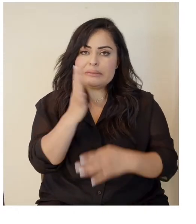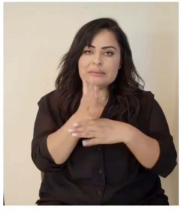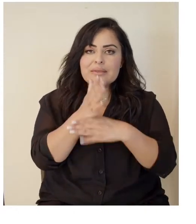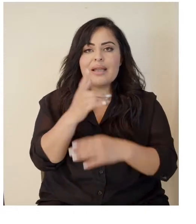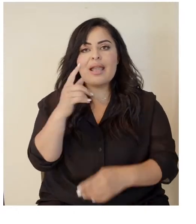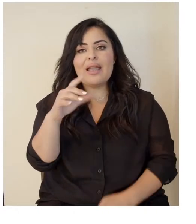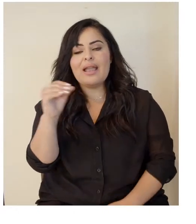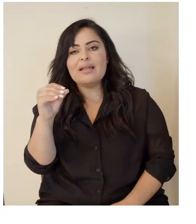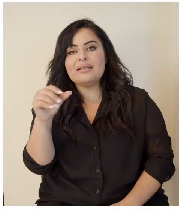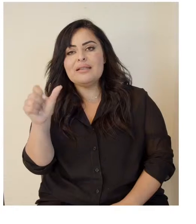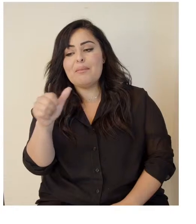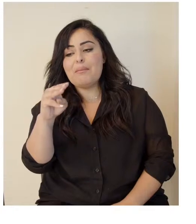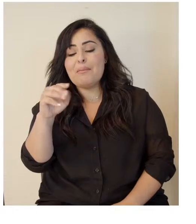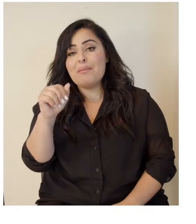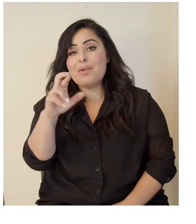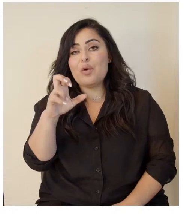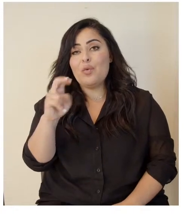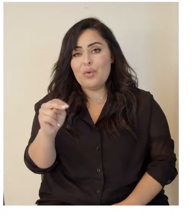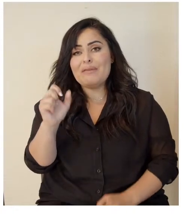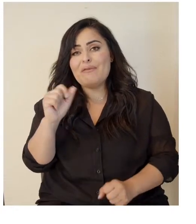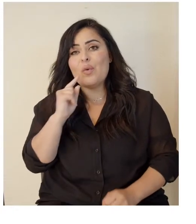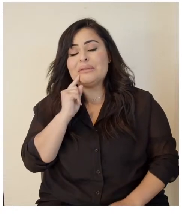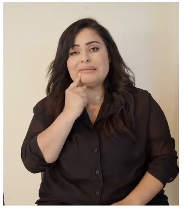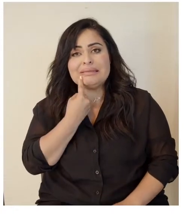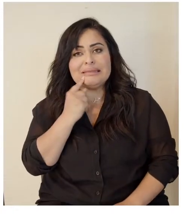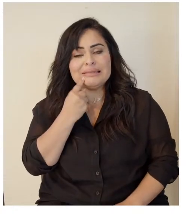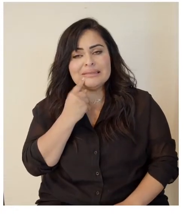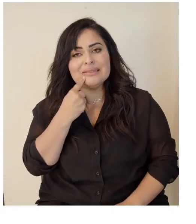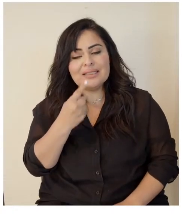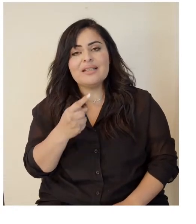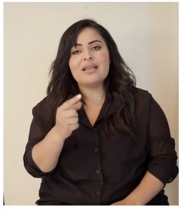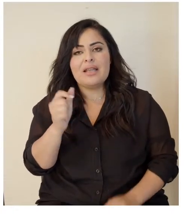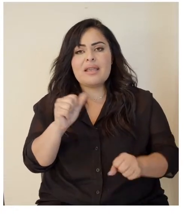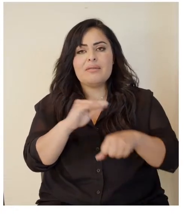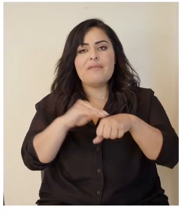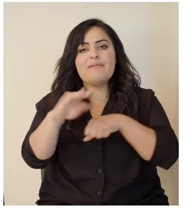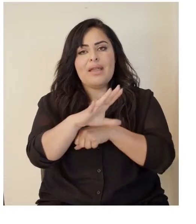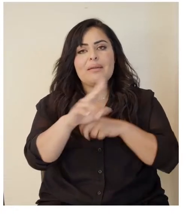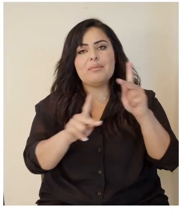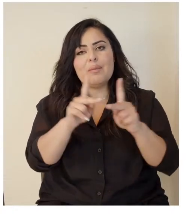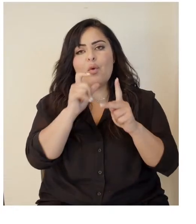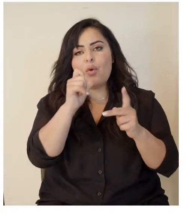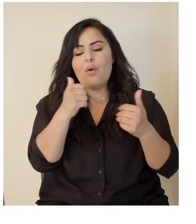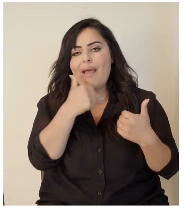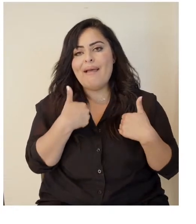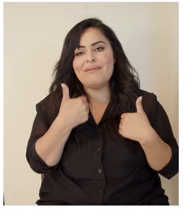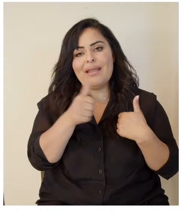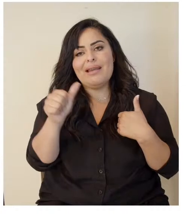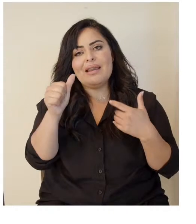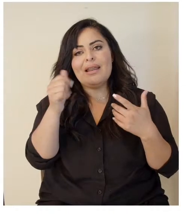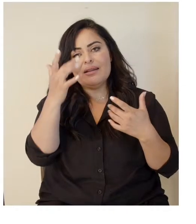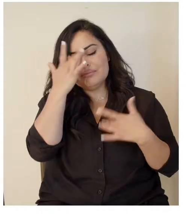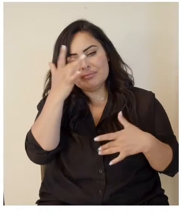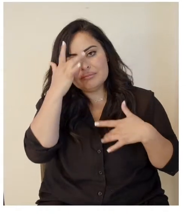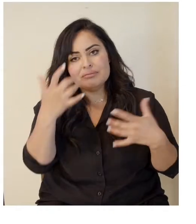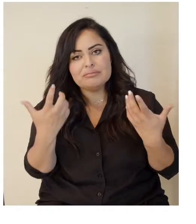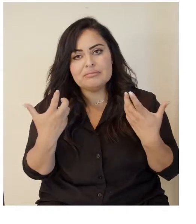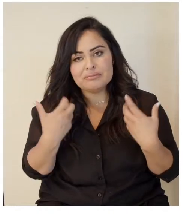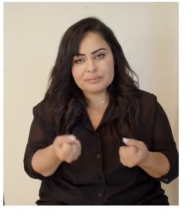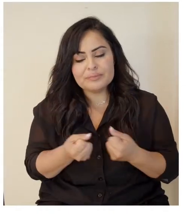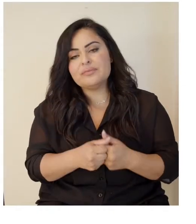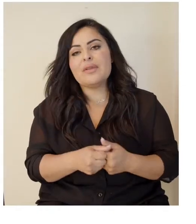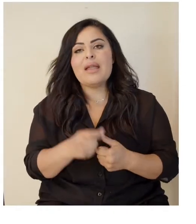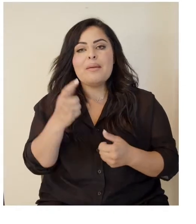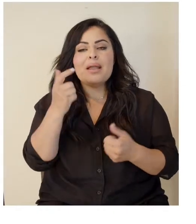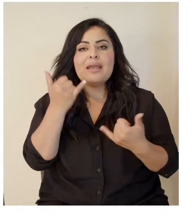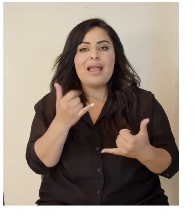hazardous, even perfectly healthy people can have issues then. Right now, we're only expecting the conditions to range between the unhealthy for sensitive groups